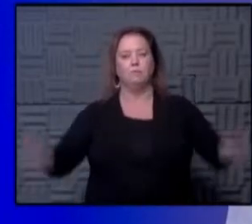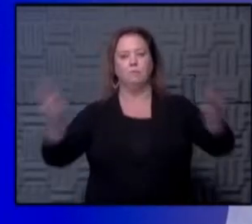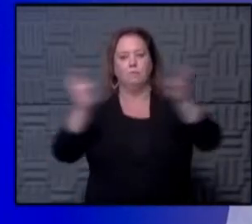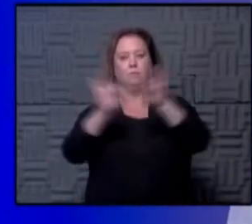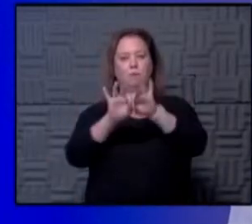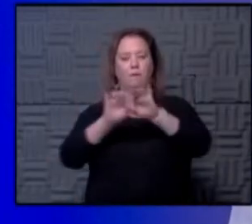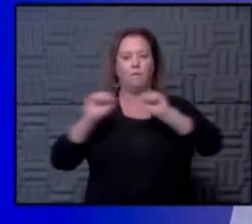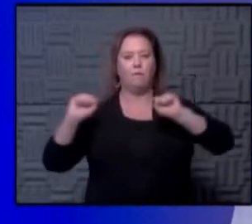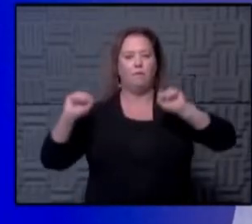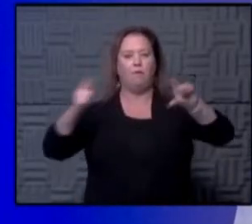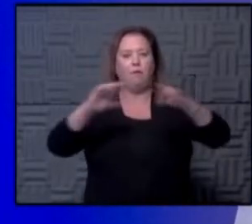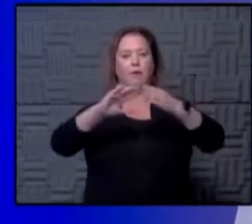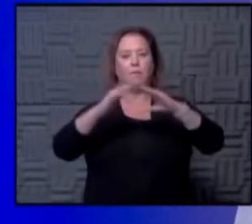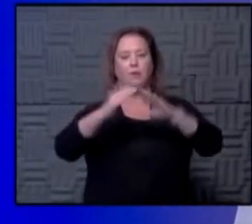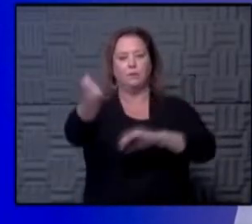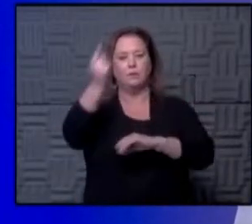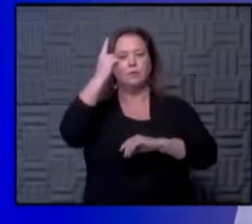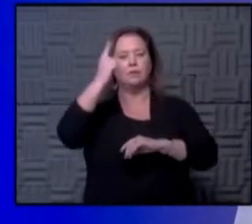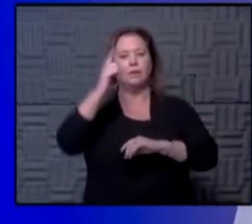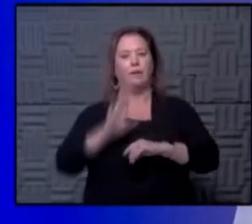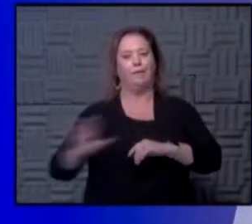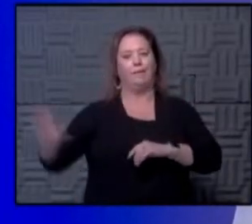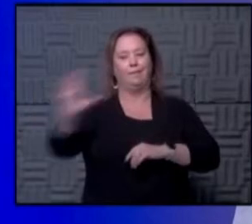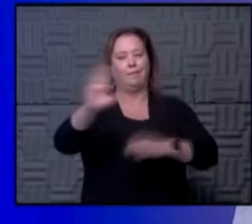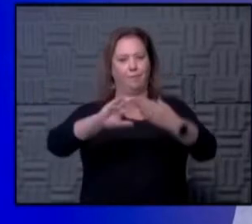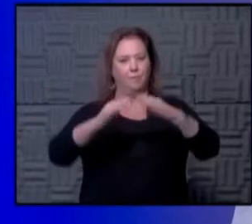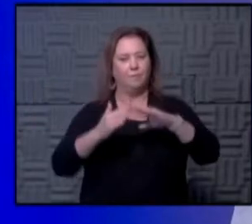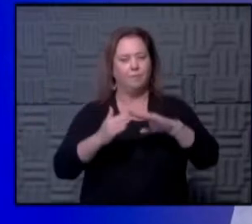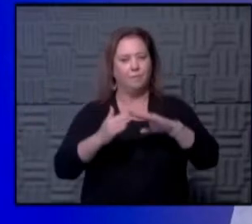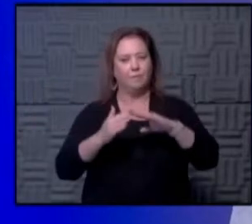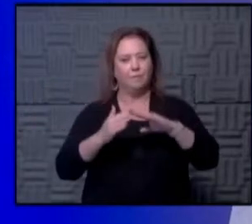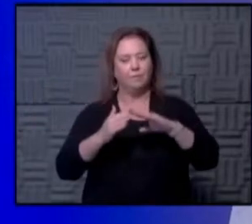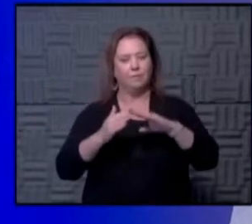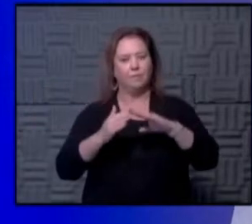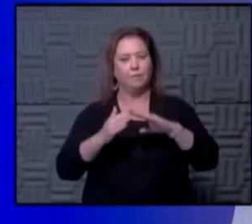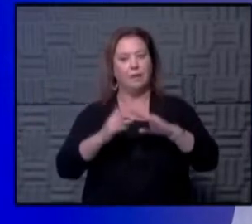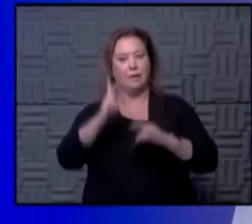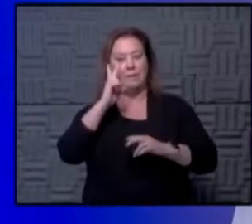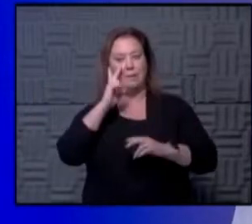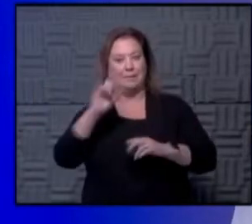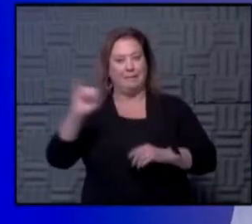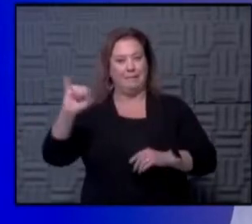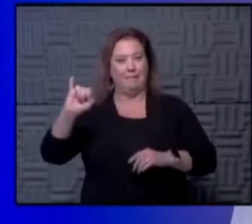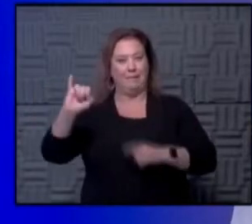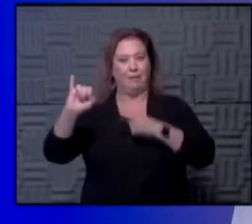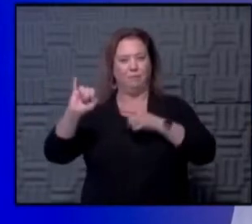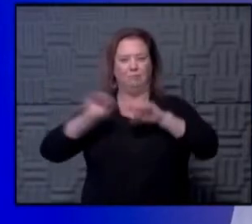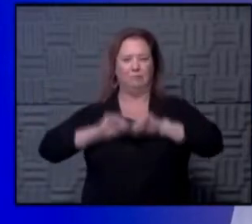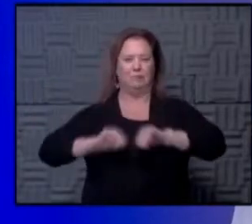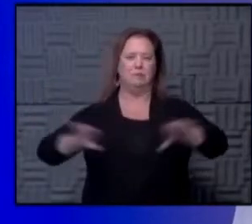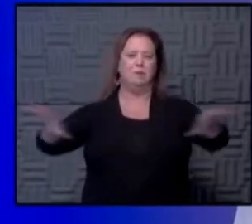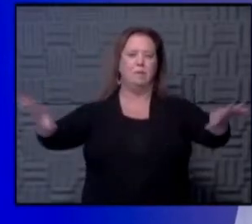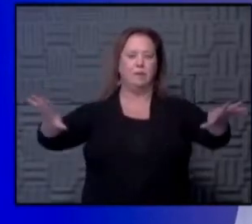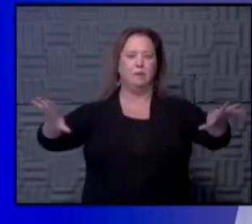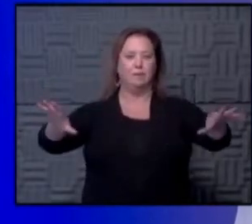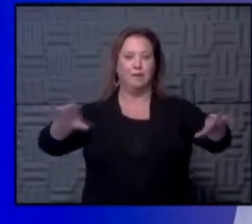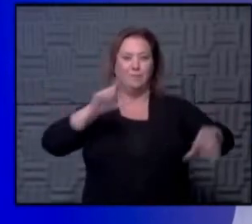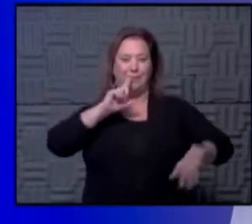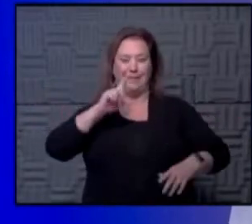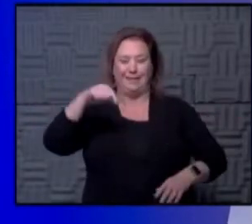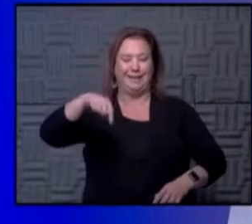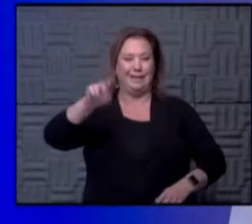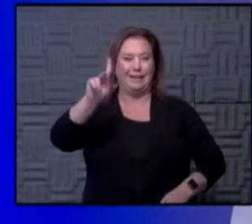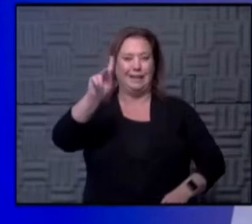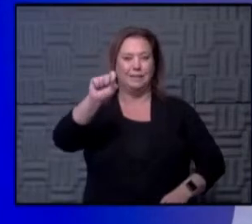every community to understand the dynamics in their community. But as we've seen, infection is just widespread, especially in Kansas right